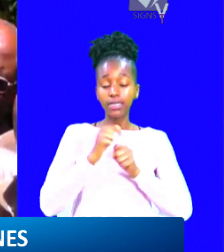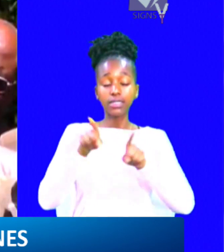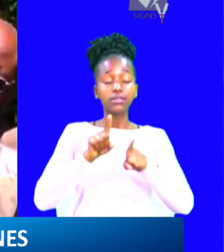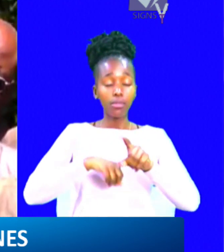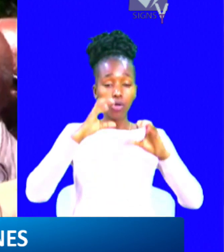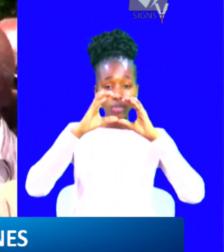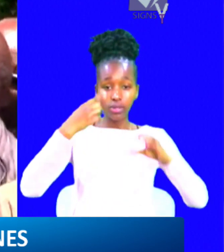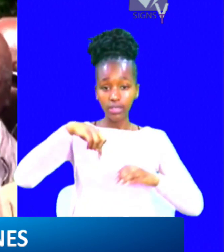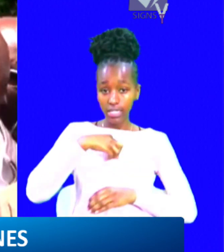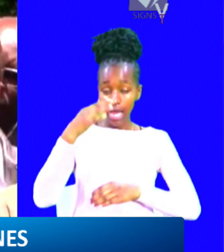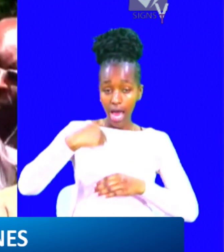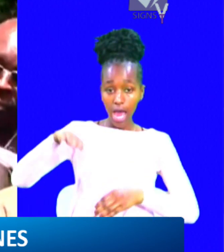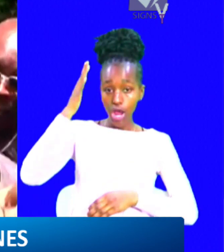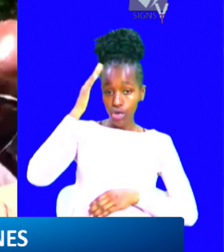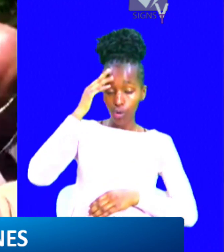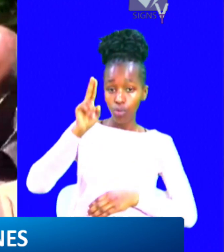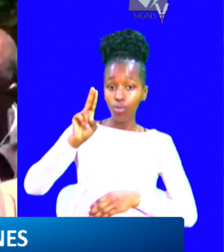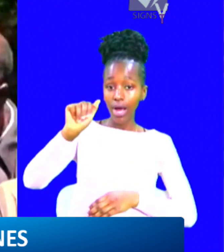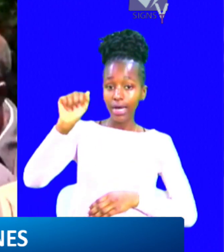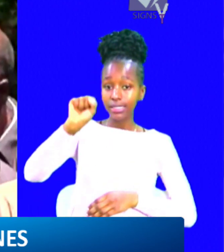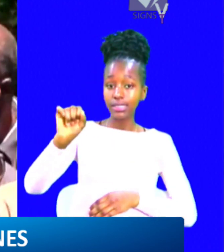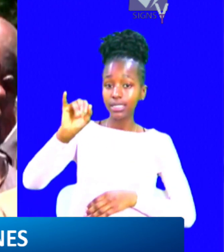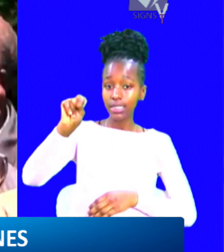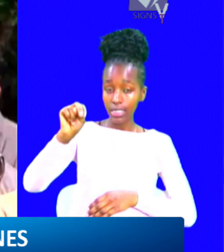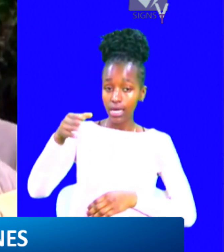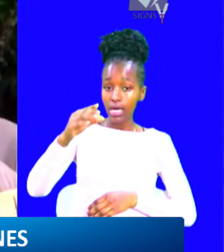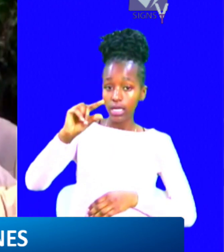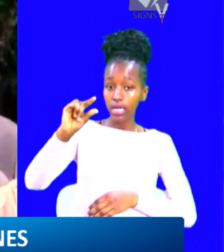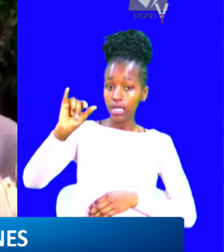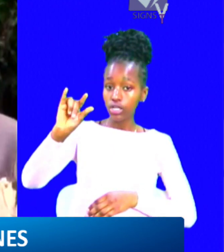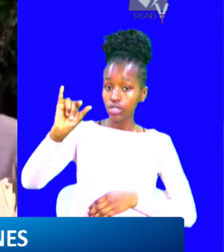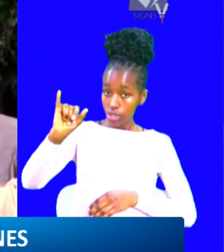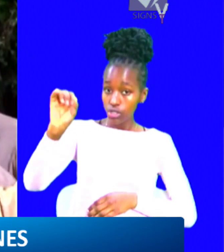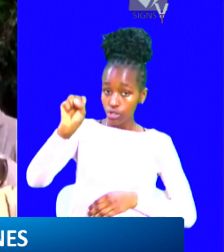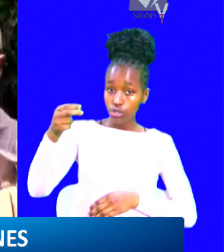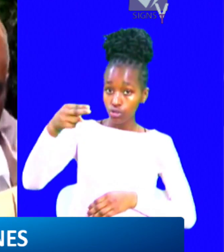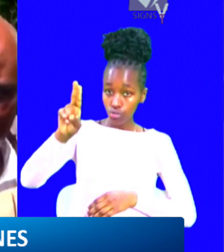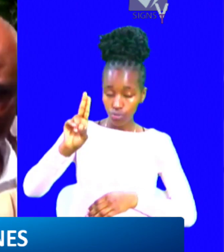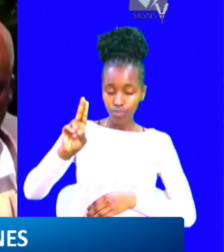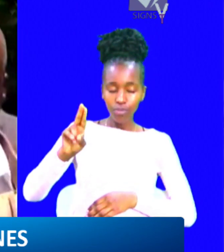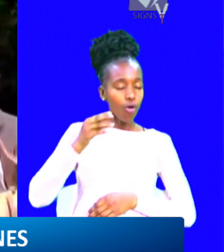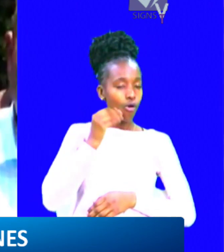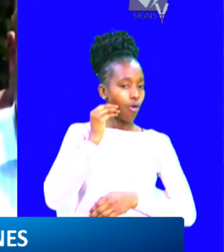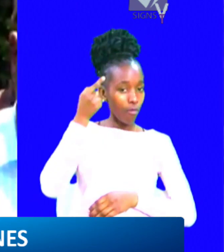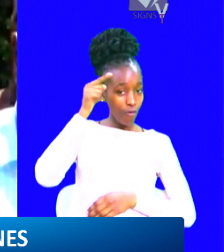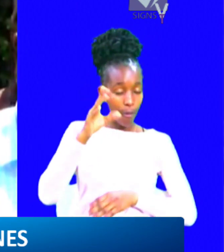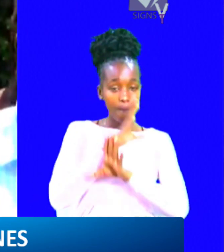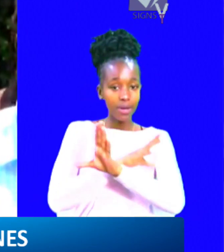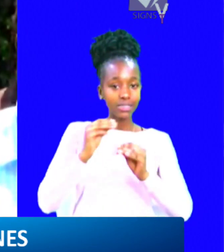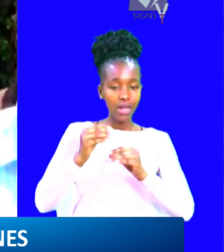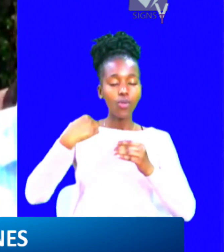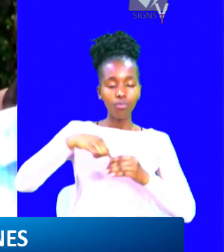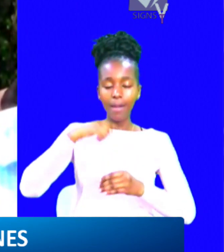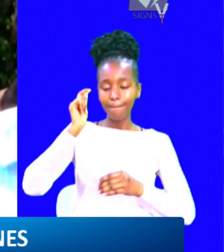Gishu County ni nyumbani kwa rais mwenyewe, na kama rais anakuja hapa lazima tupeane heshima. Know